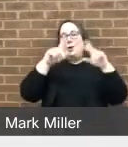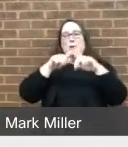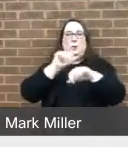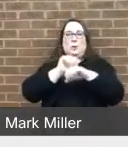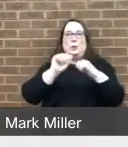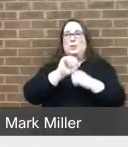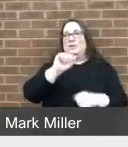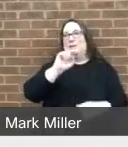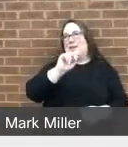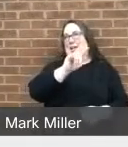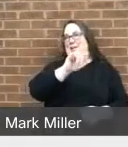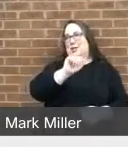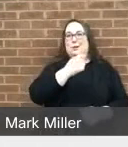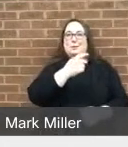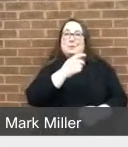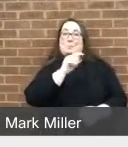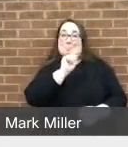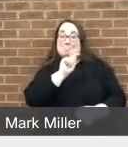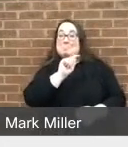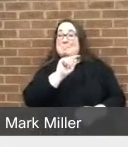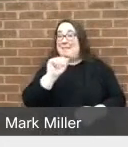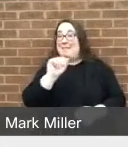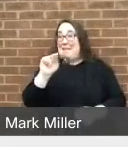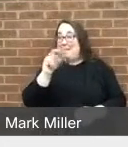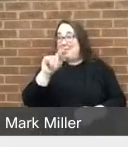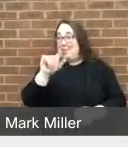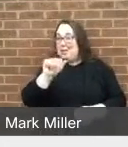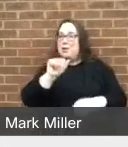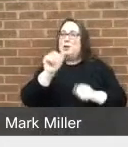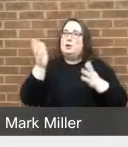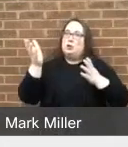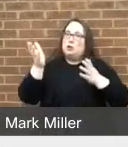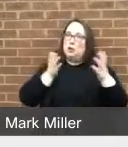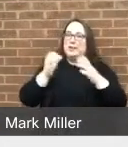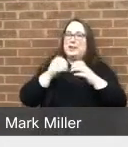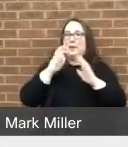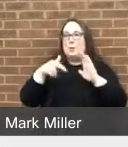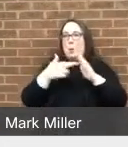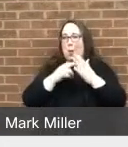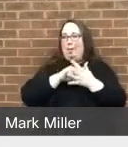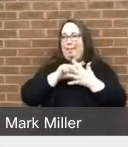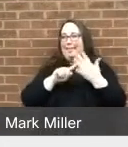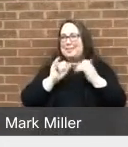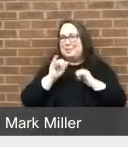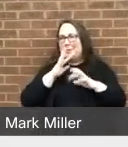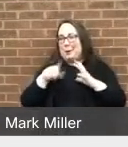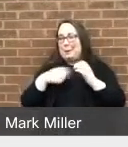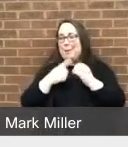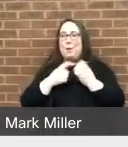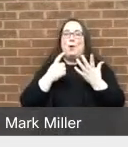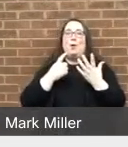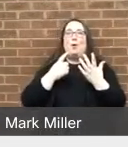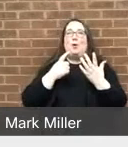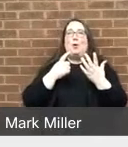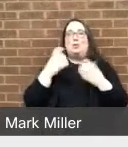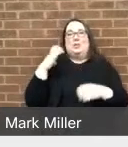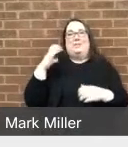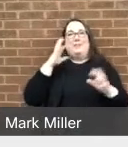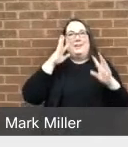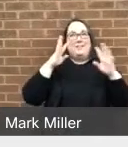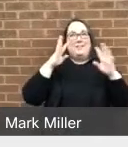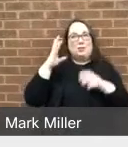Angela. Angela not only is serving in the roles that she talked about, Chief Innovation Officer and Deputy